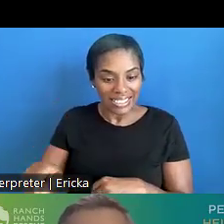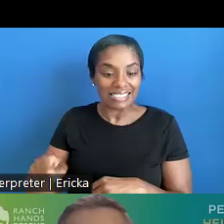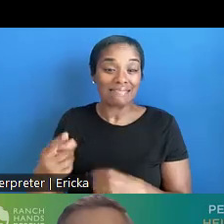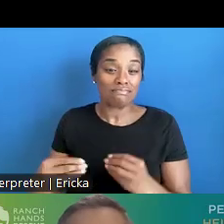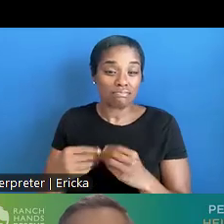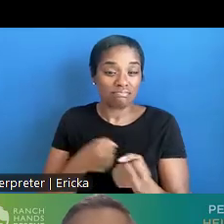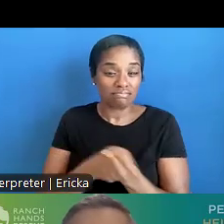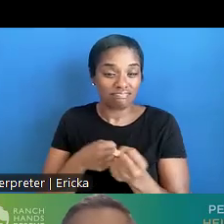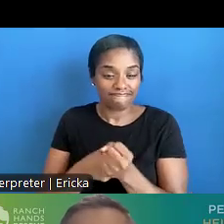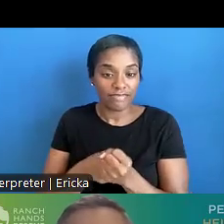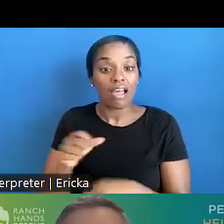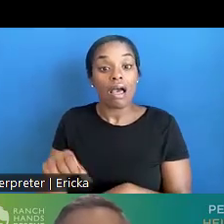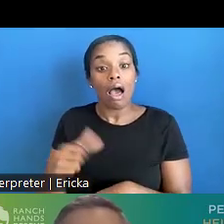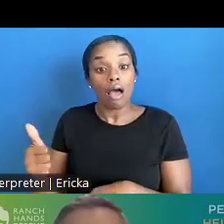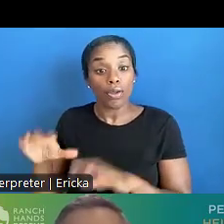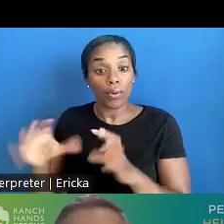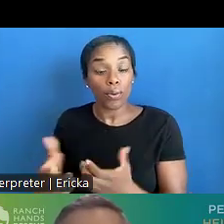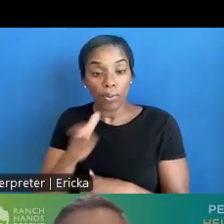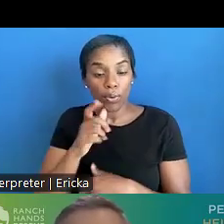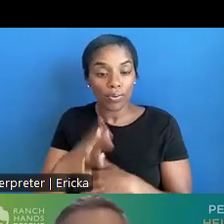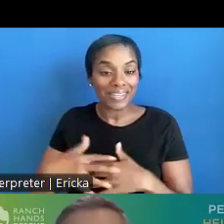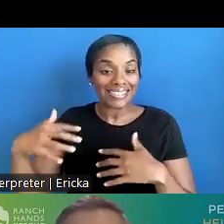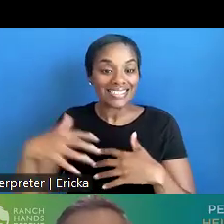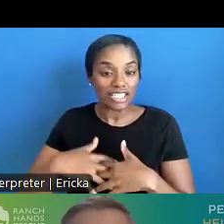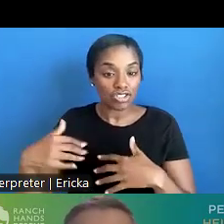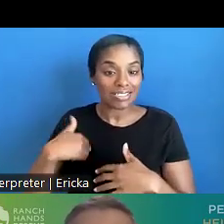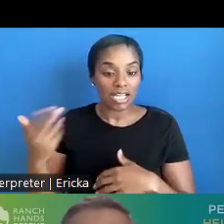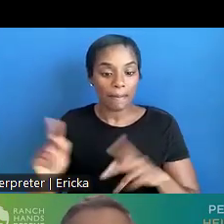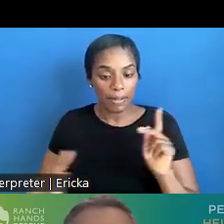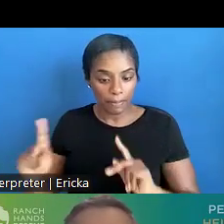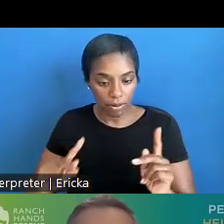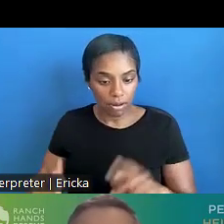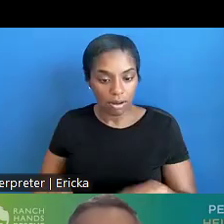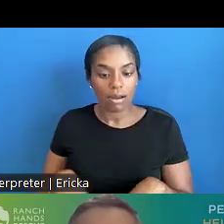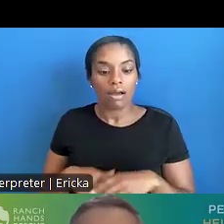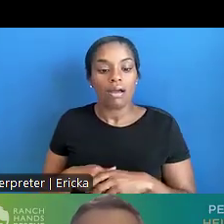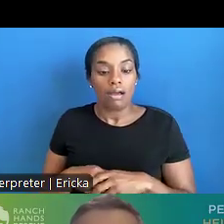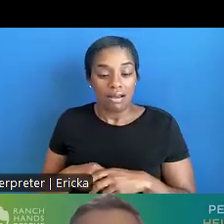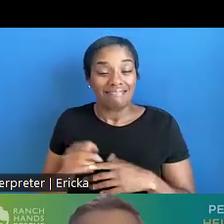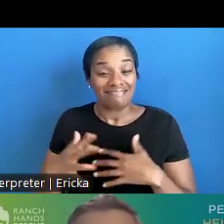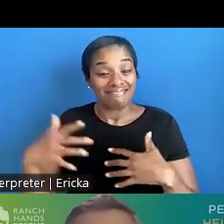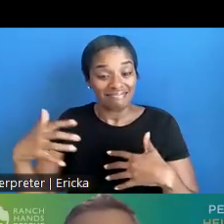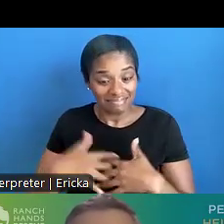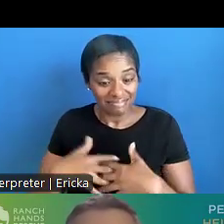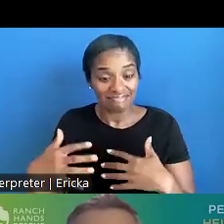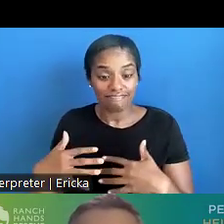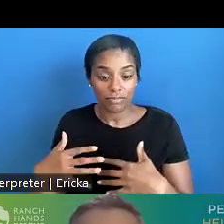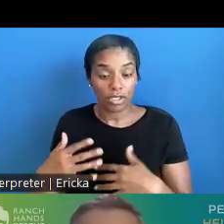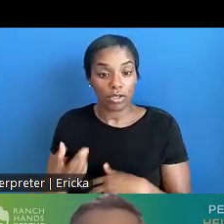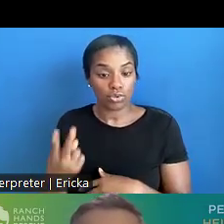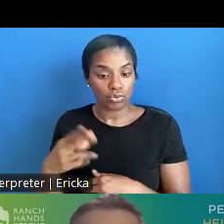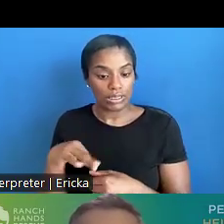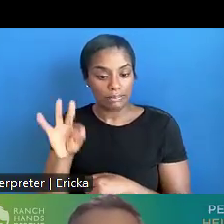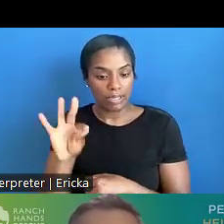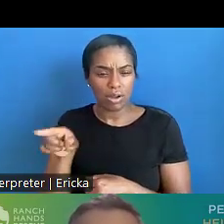our indigenous youth. Those who are indigenous, and especially those who are indigenous two-spirit, they are vastly underrepresented and